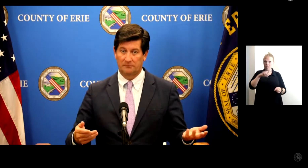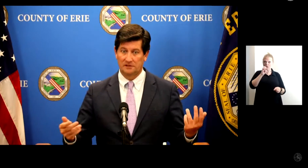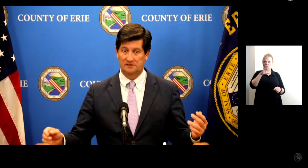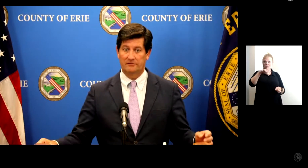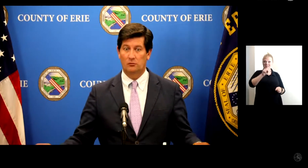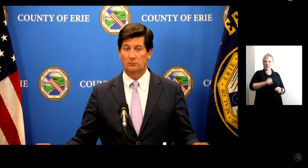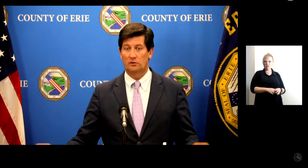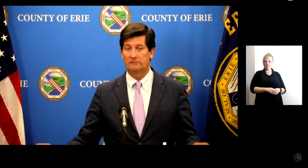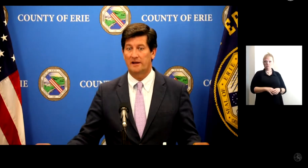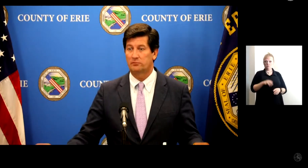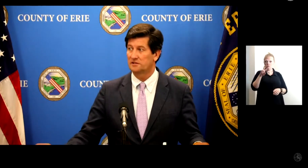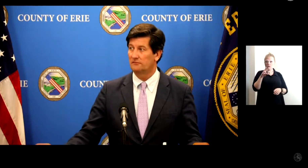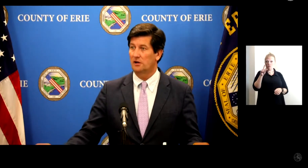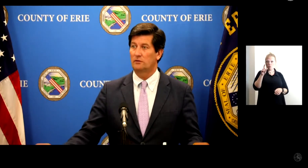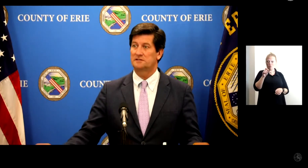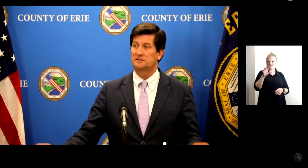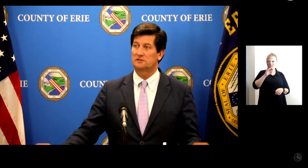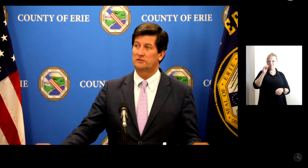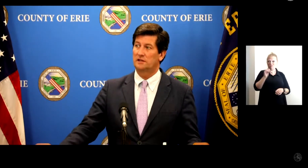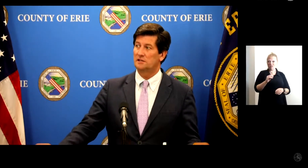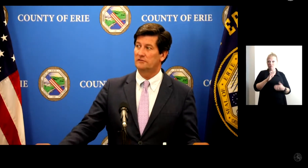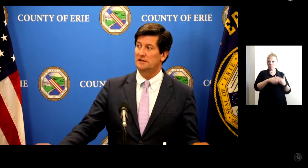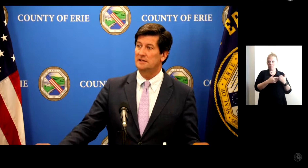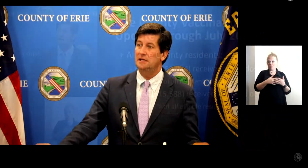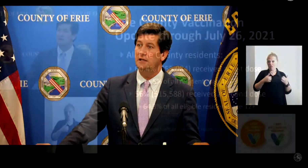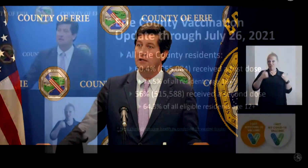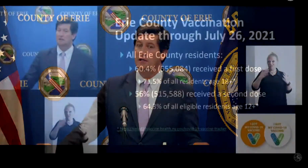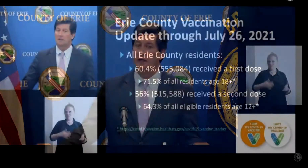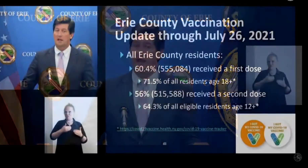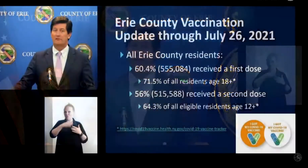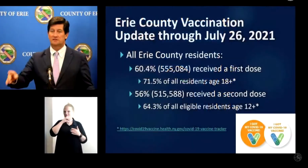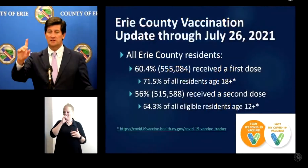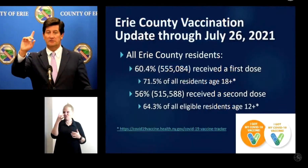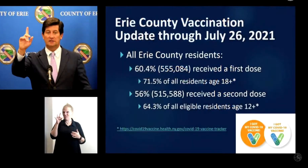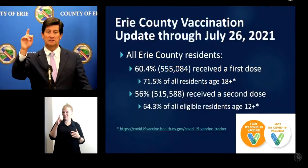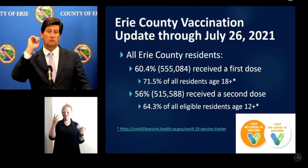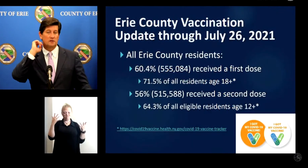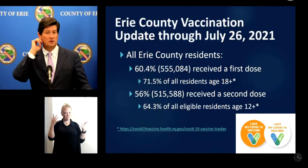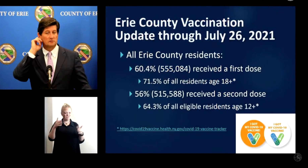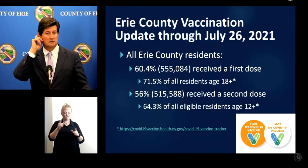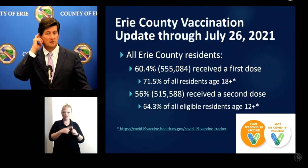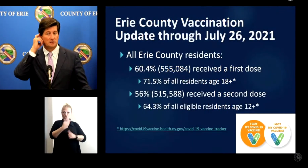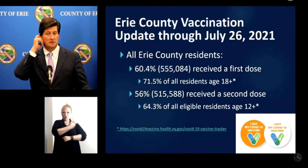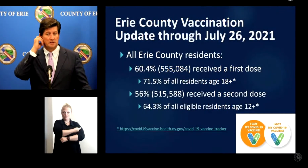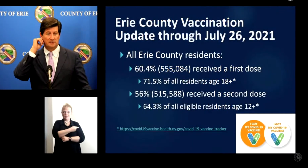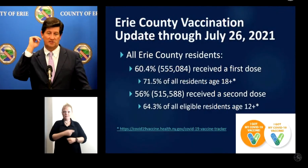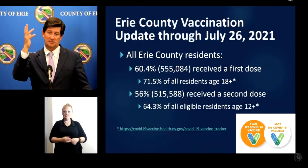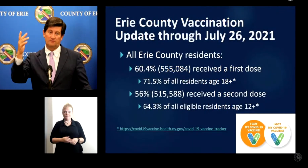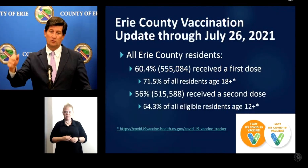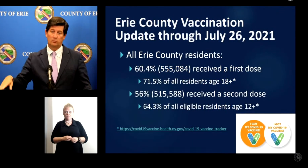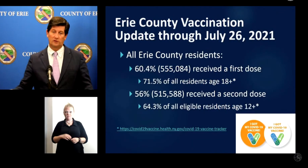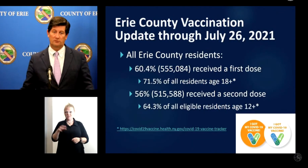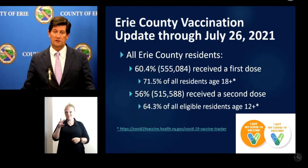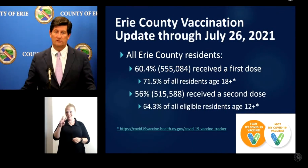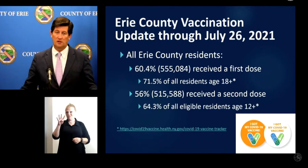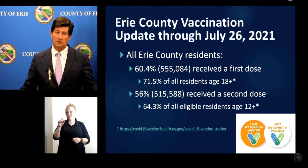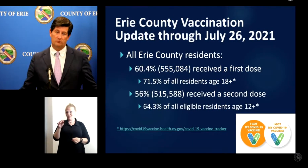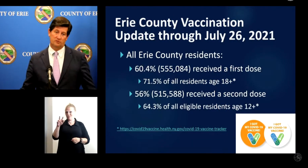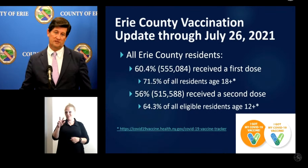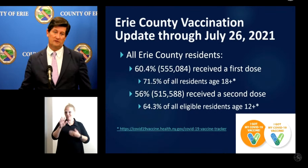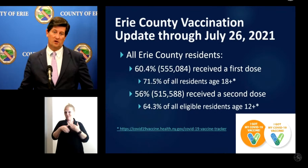County. 71.5% of all residents over the age of 18 have received at least one dose, and